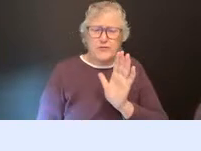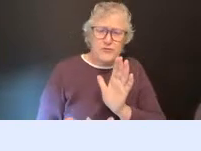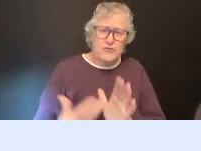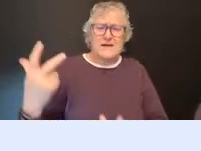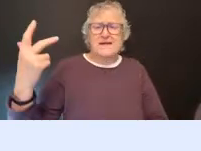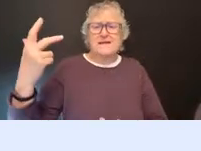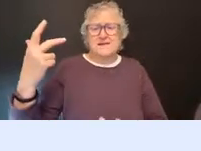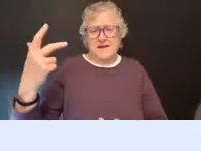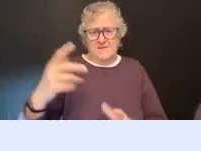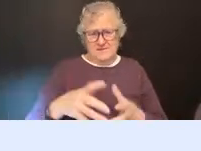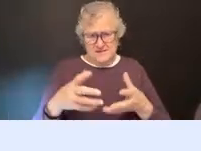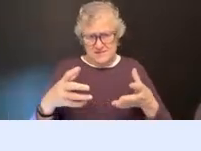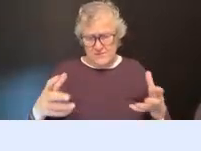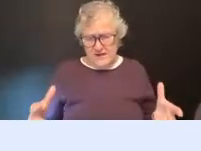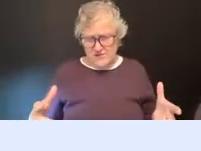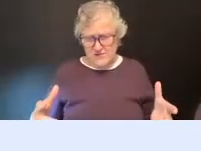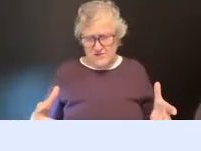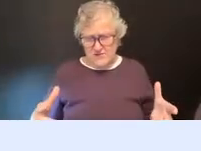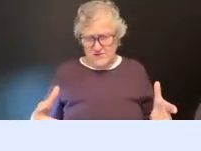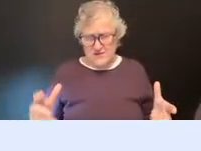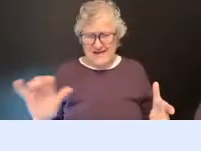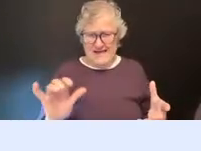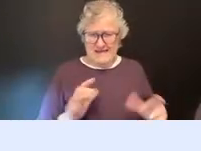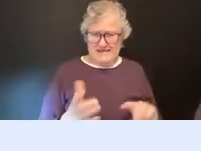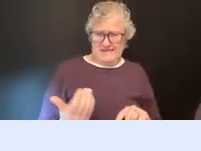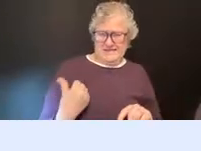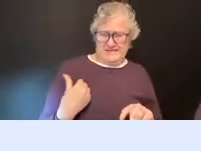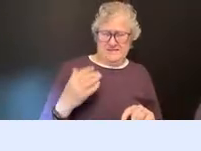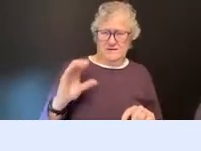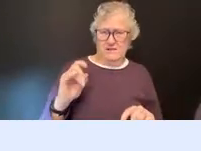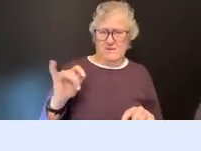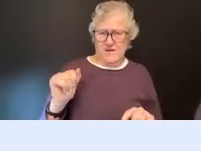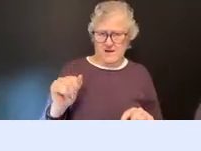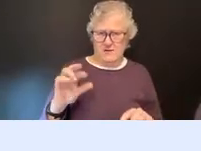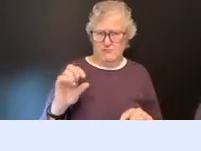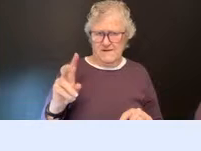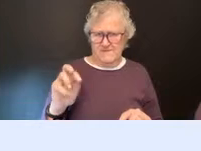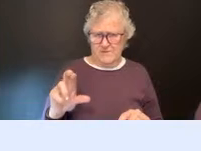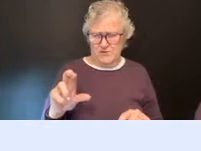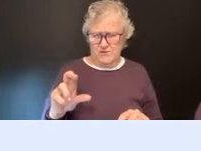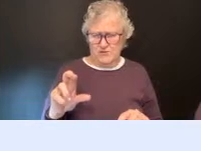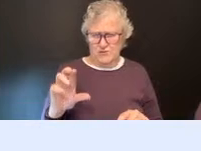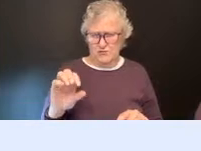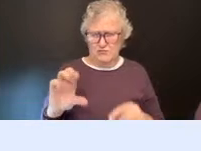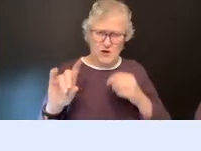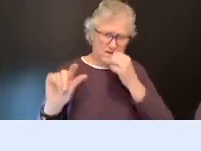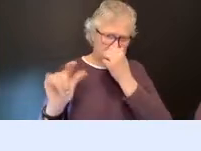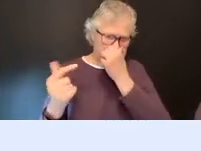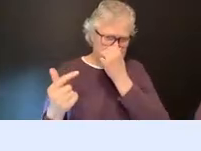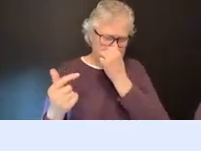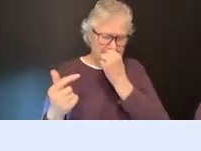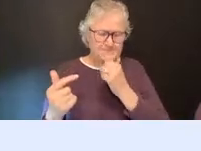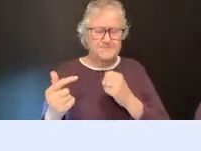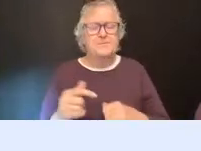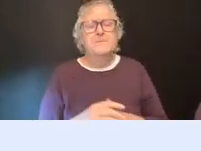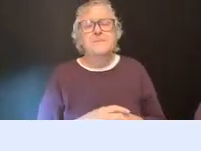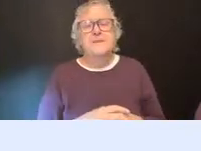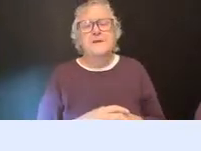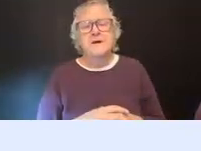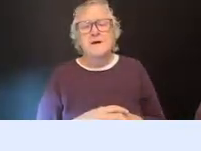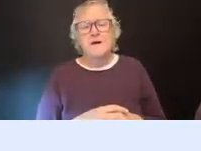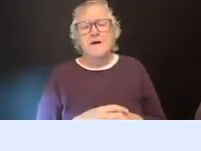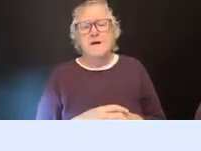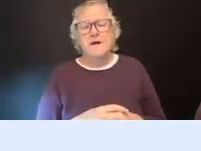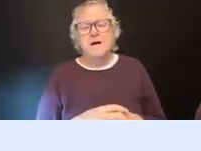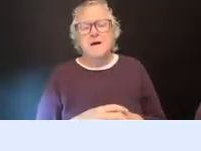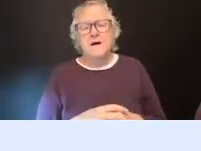billions. For the first time in a long time, City of Portland's newly elected council has a clear majority committed to active and public transportation, including light rail.